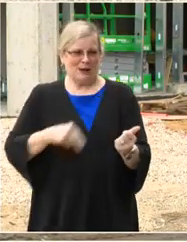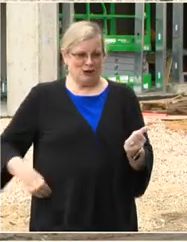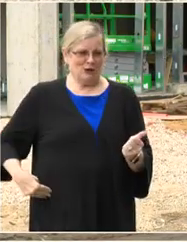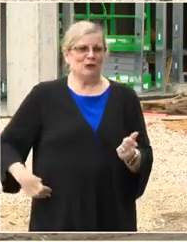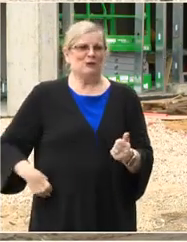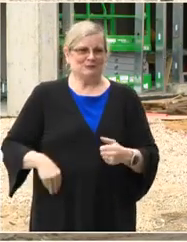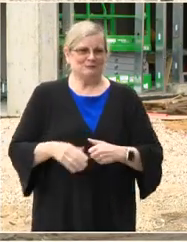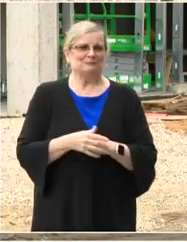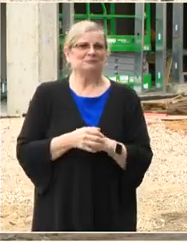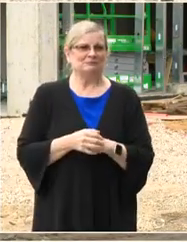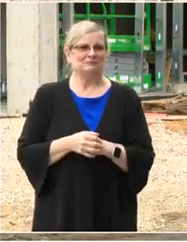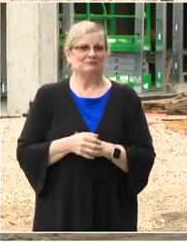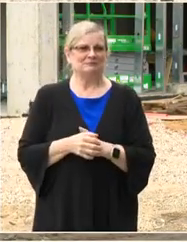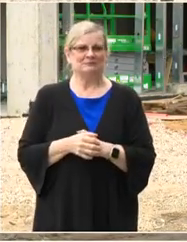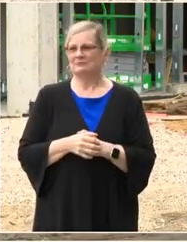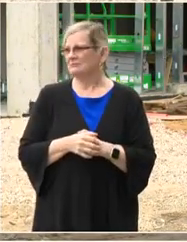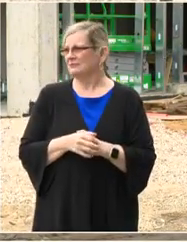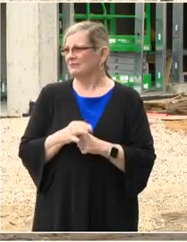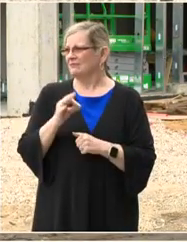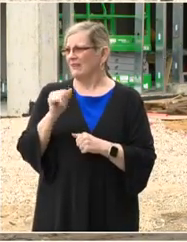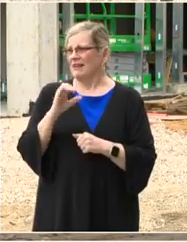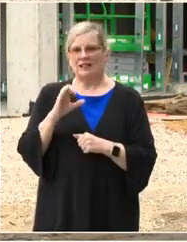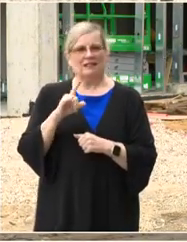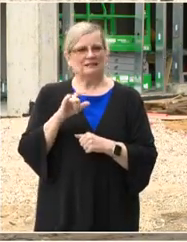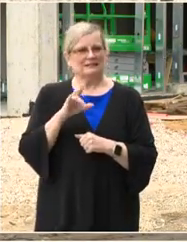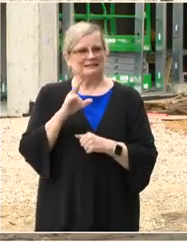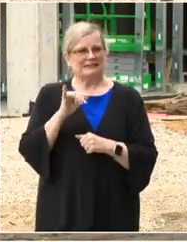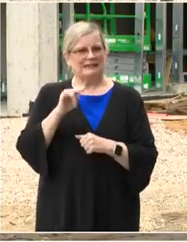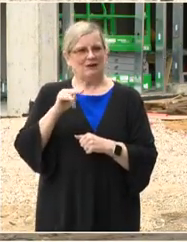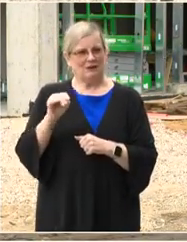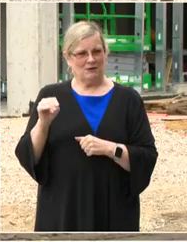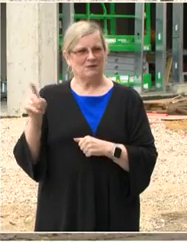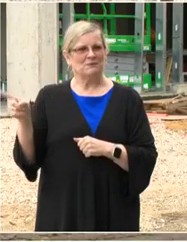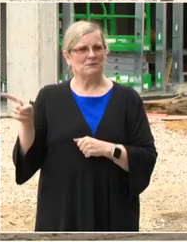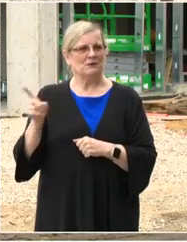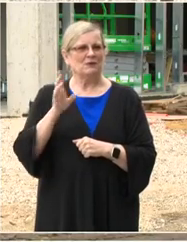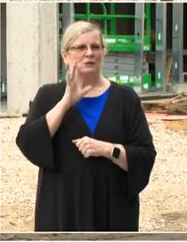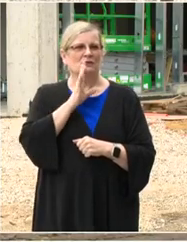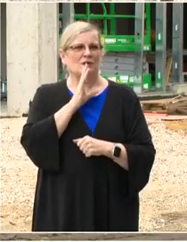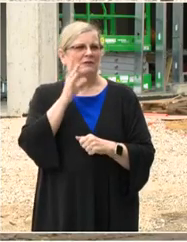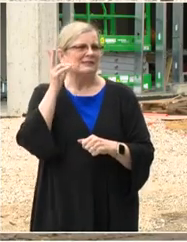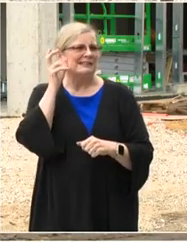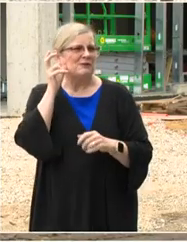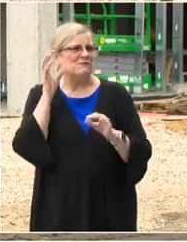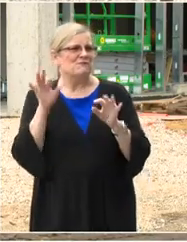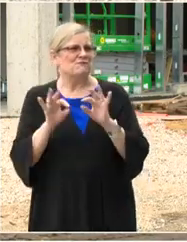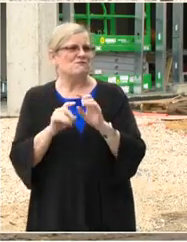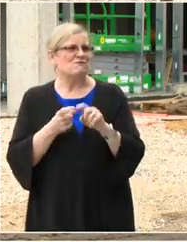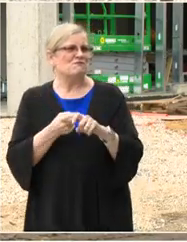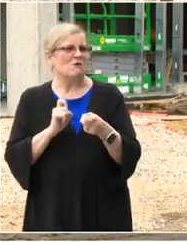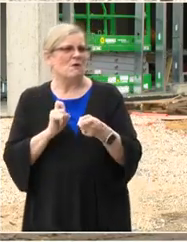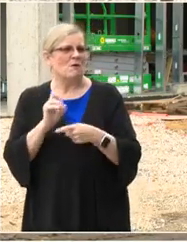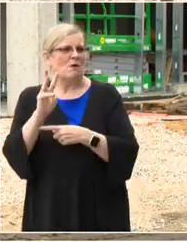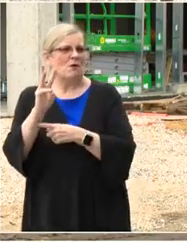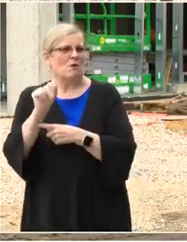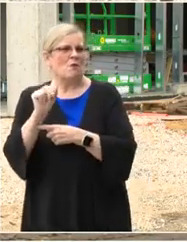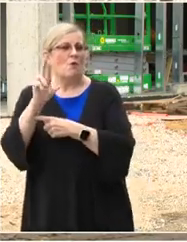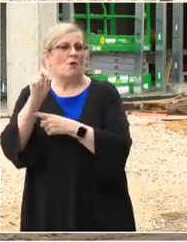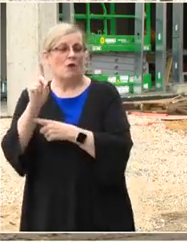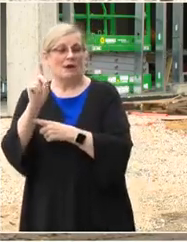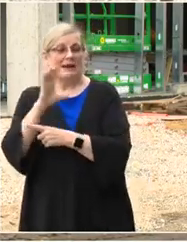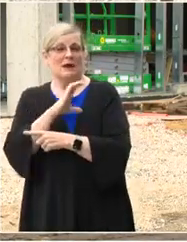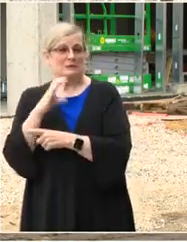Director Donaldson, and I also we'll also hear from our ward council members.